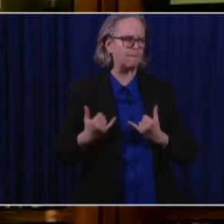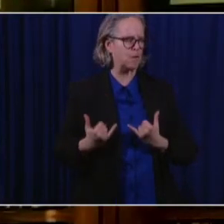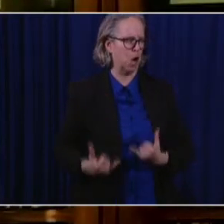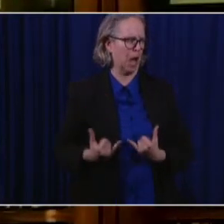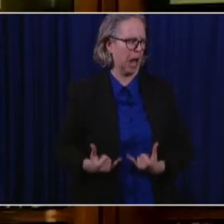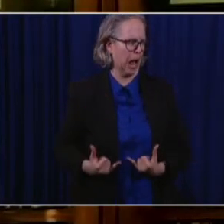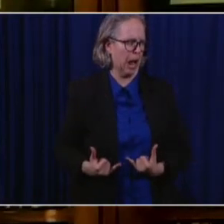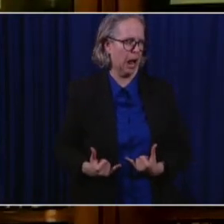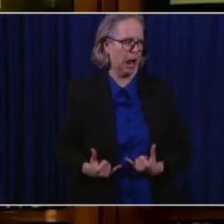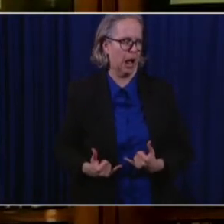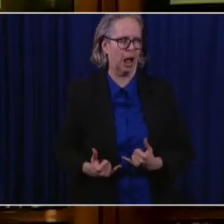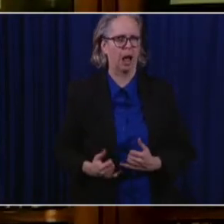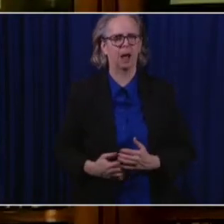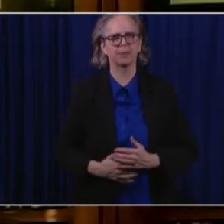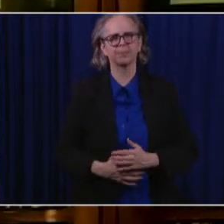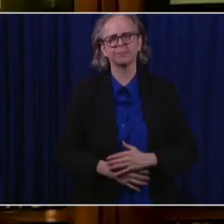anything